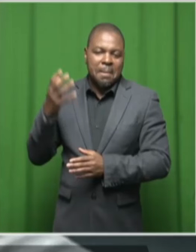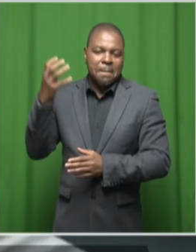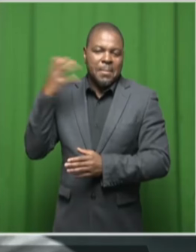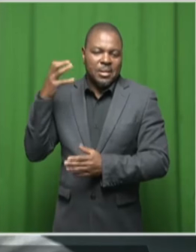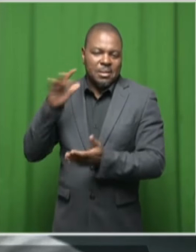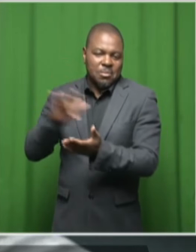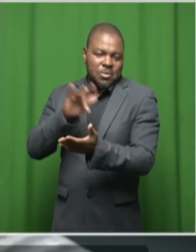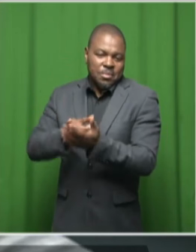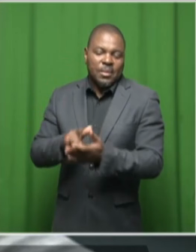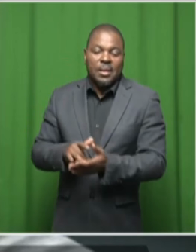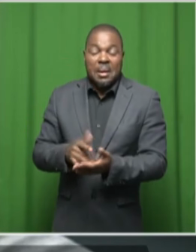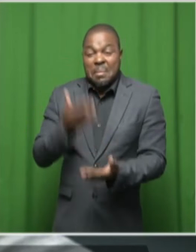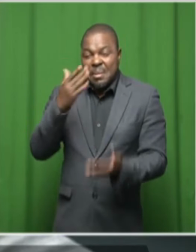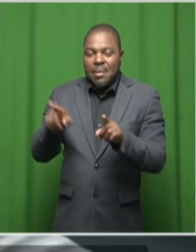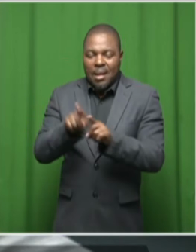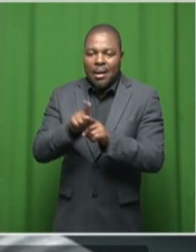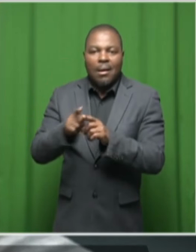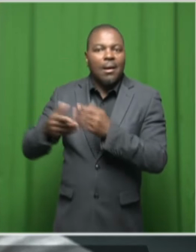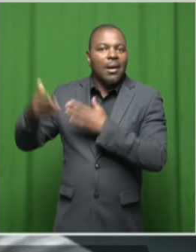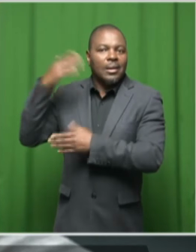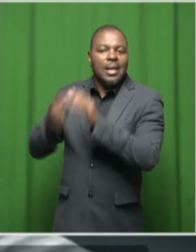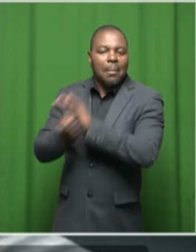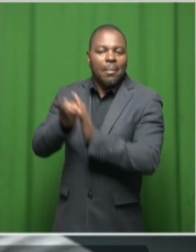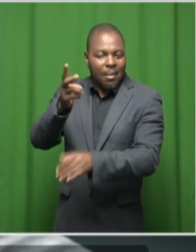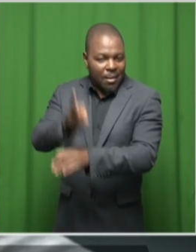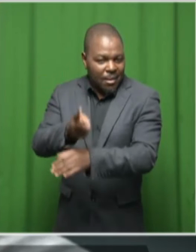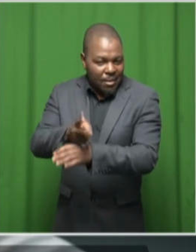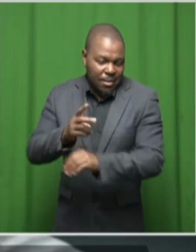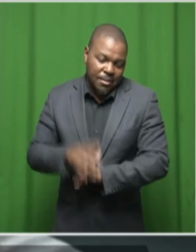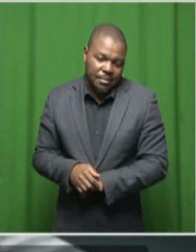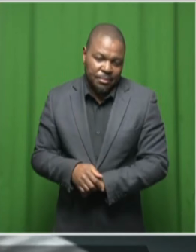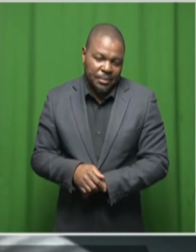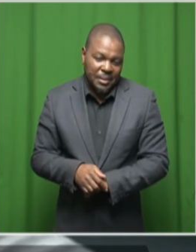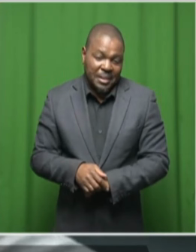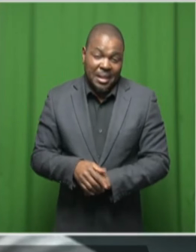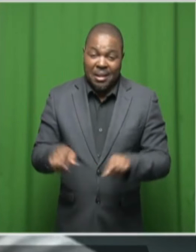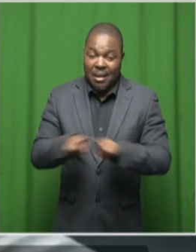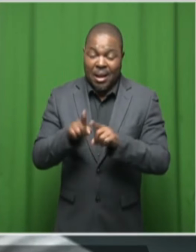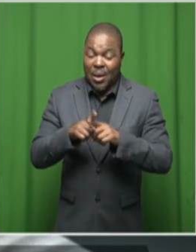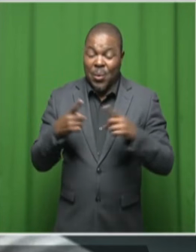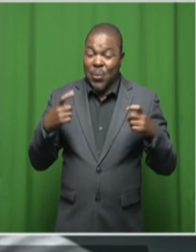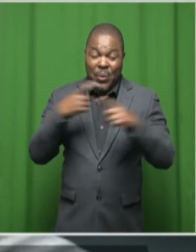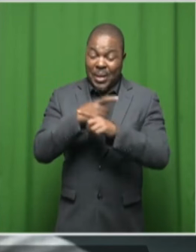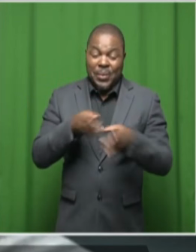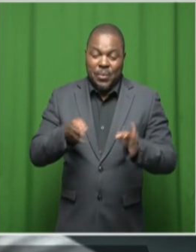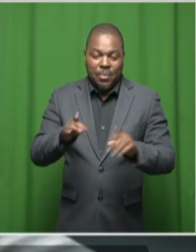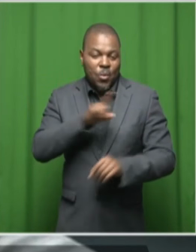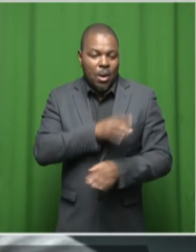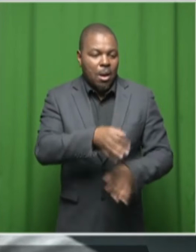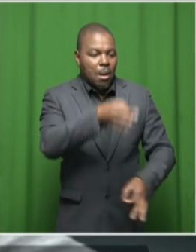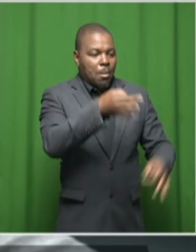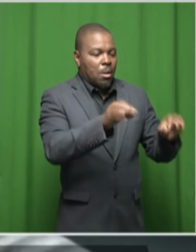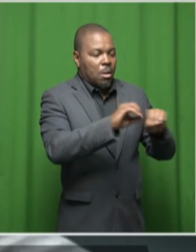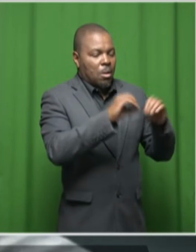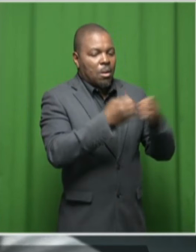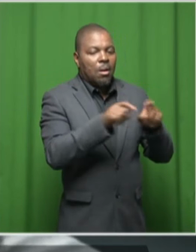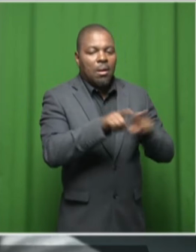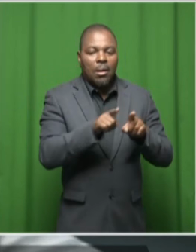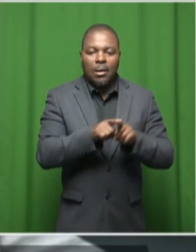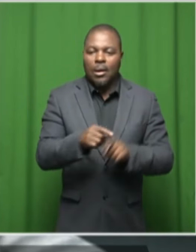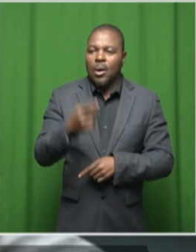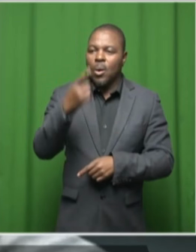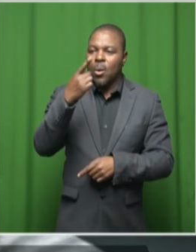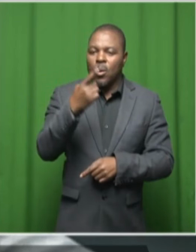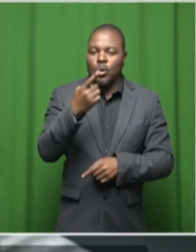repeat of history, almost in a way that is kind of weird, because, you had political parties saying 2024